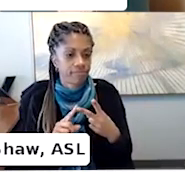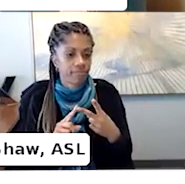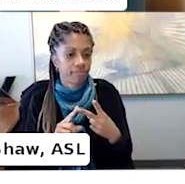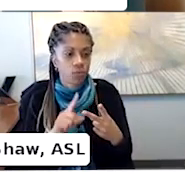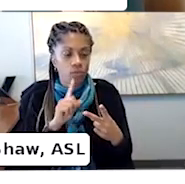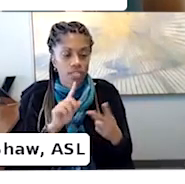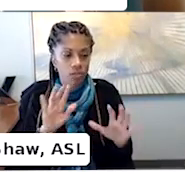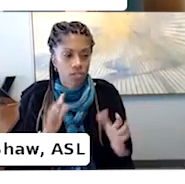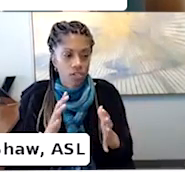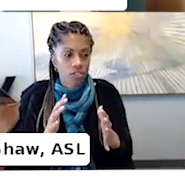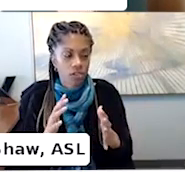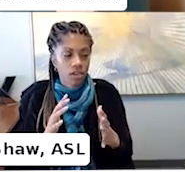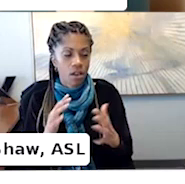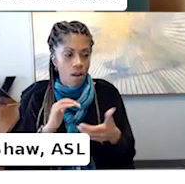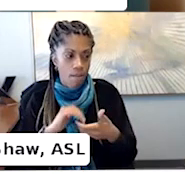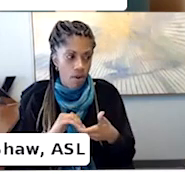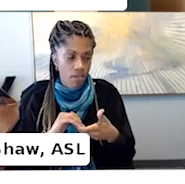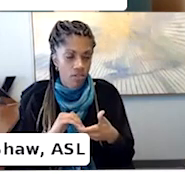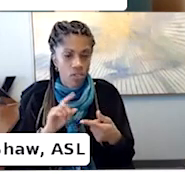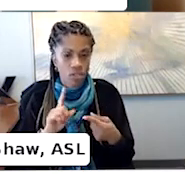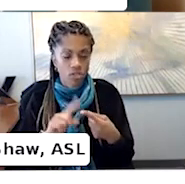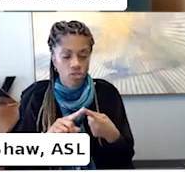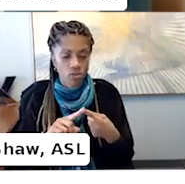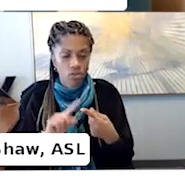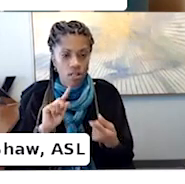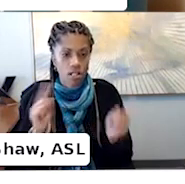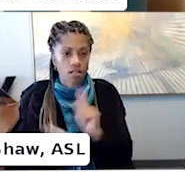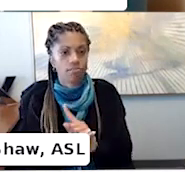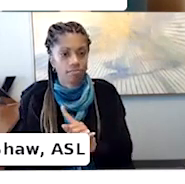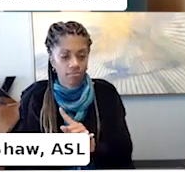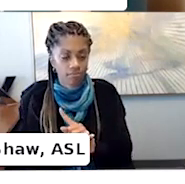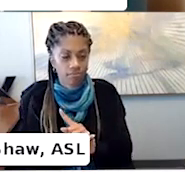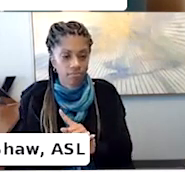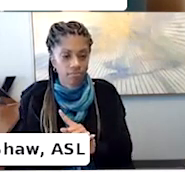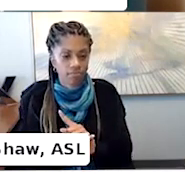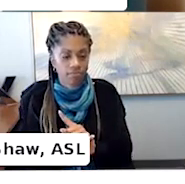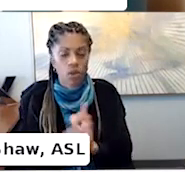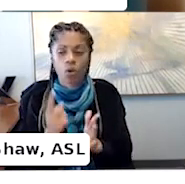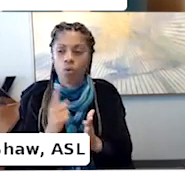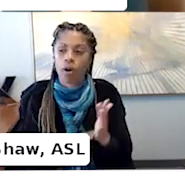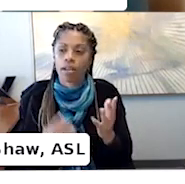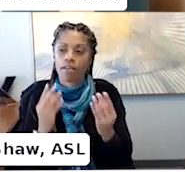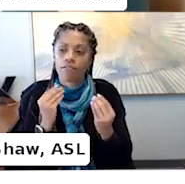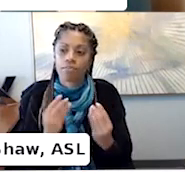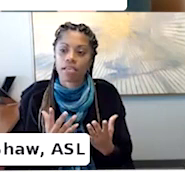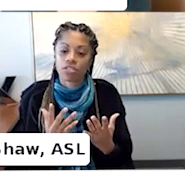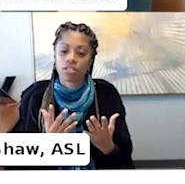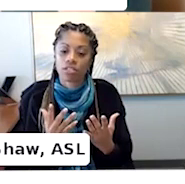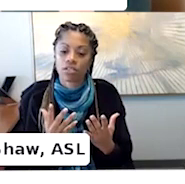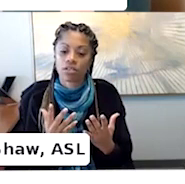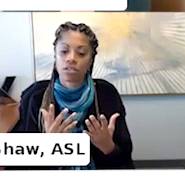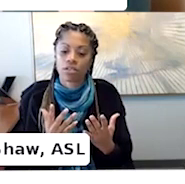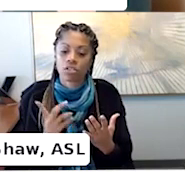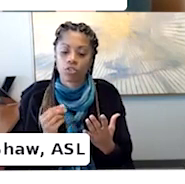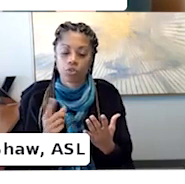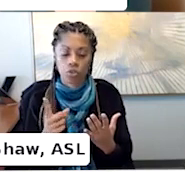partners to put yourself in the storyteller's shoes. And what we mean by that is to think, what information will your potential storytellers need to